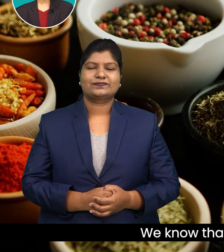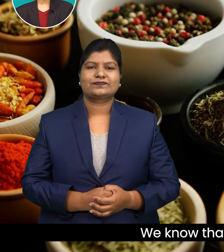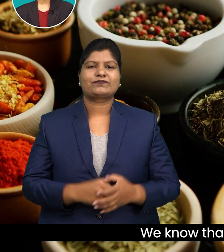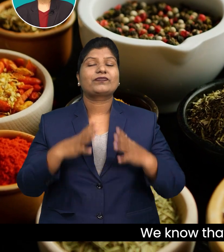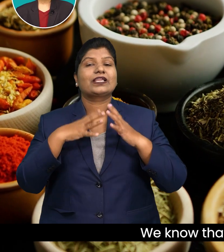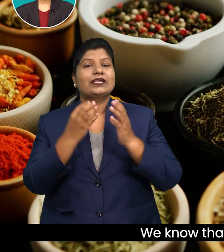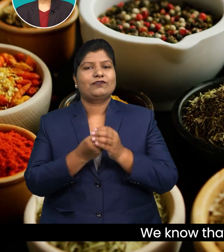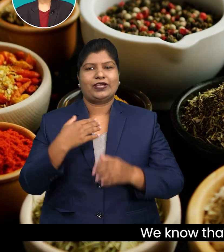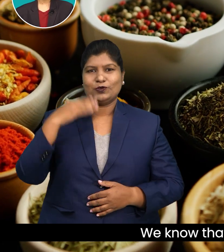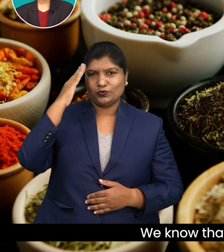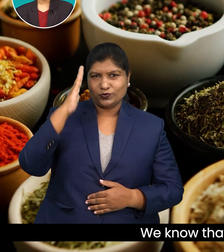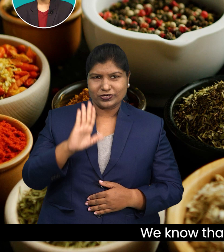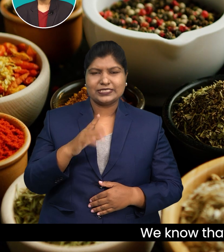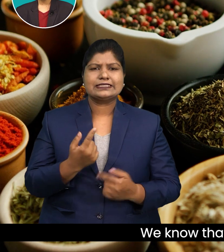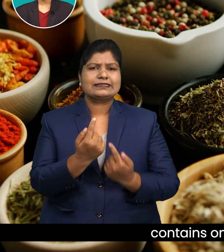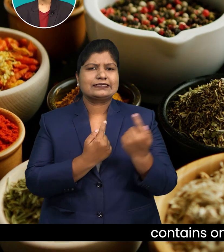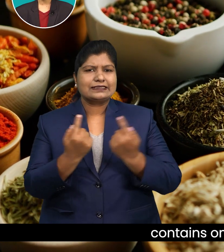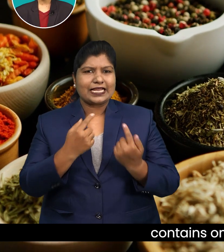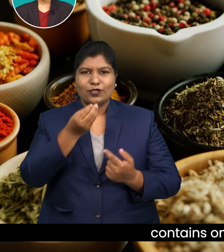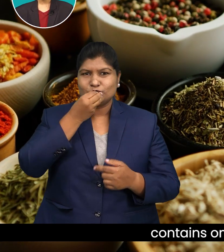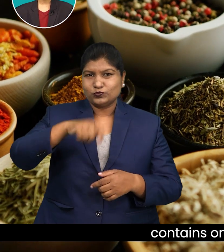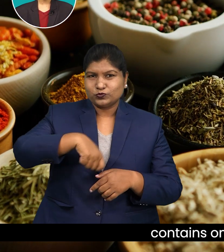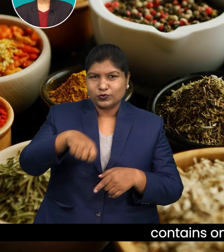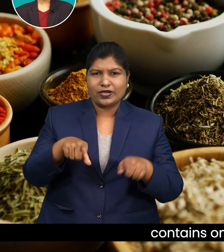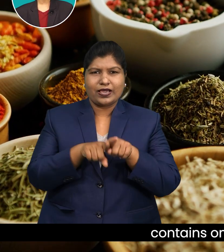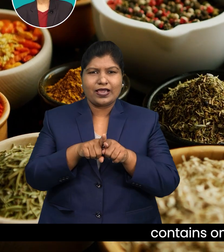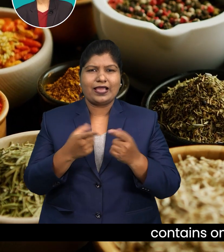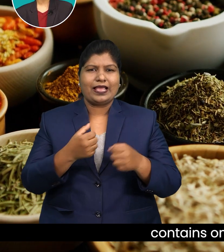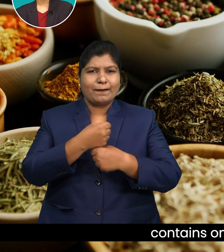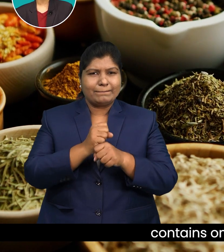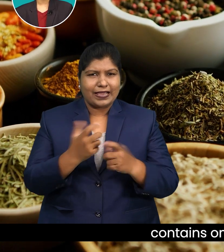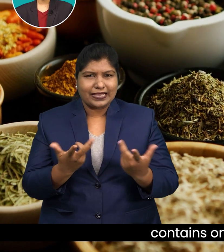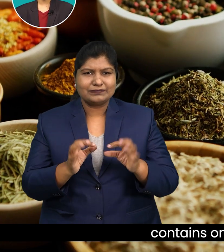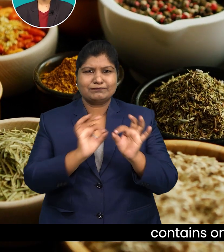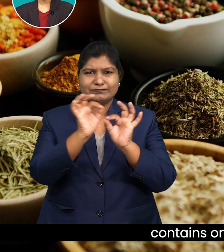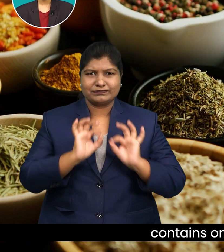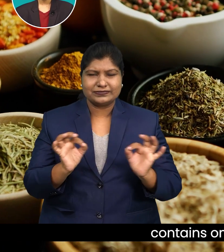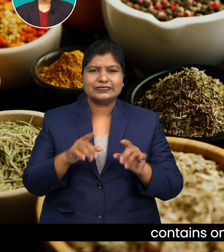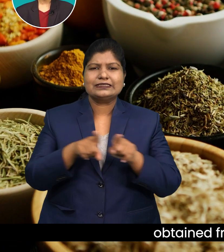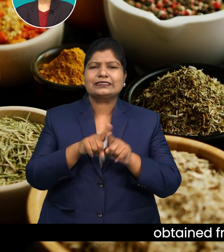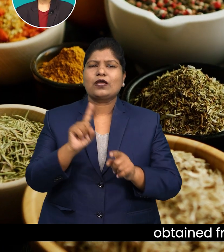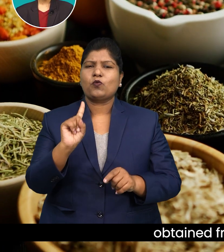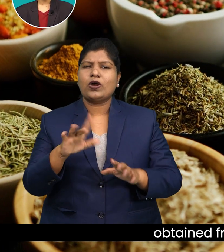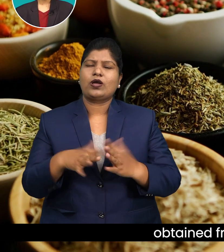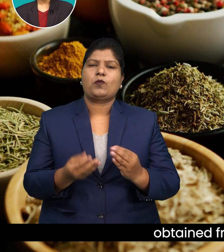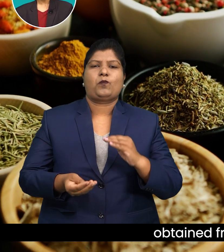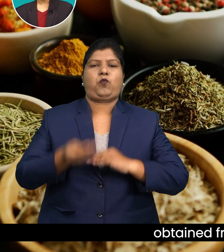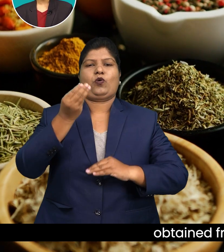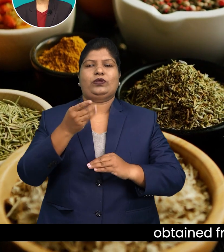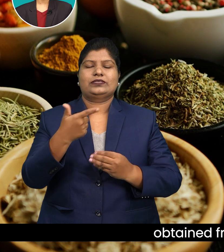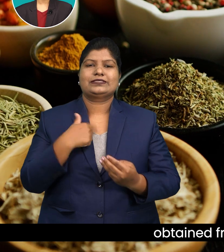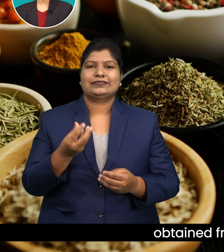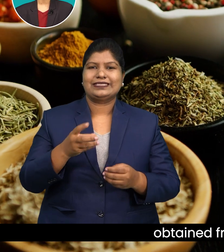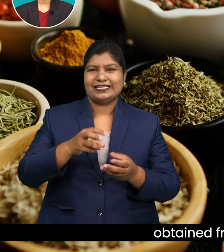We know that each food preparation contains one or more ingredients obtained from